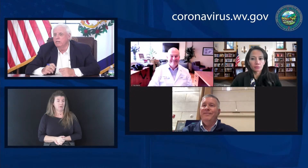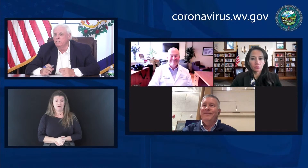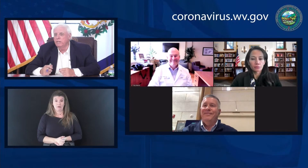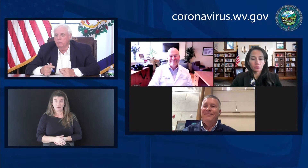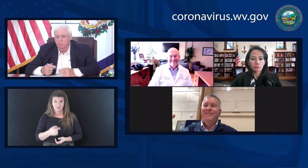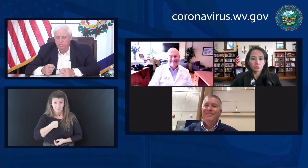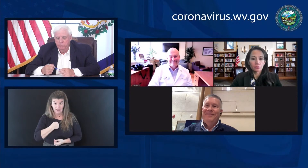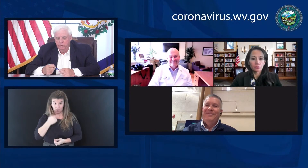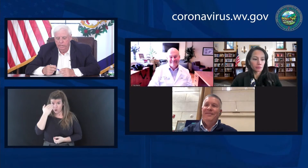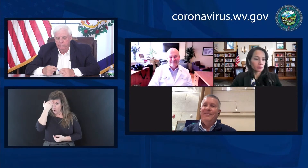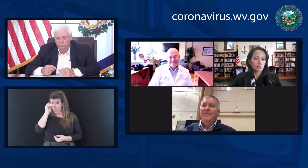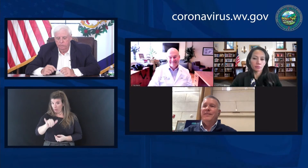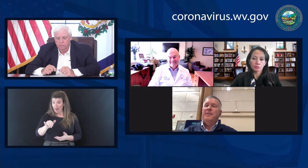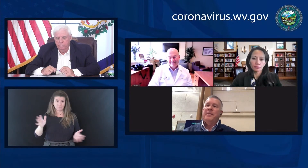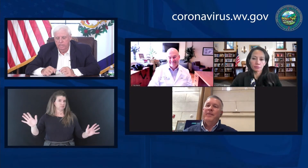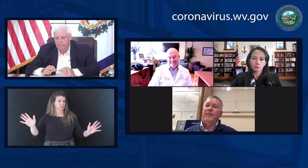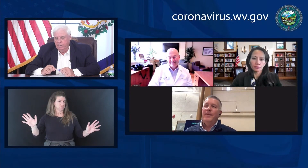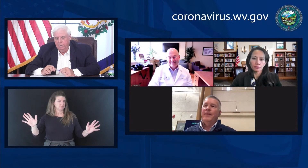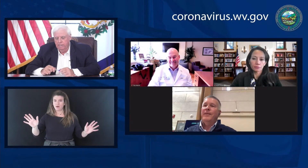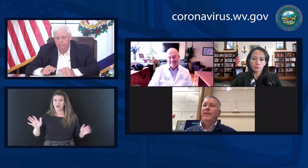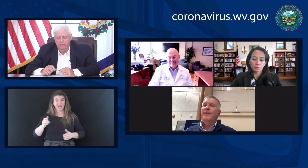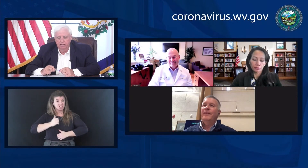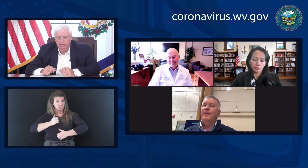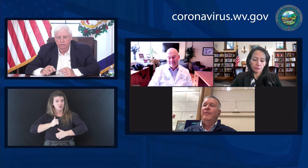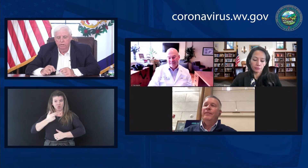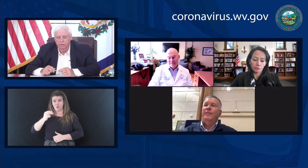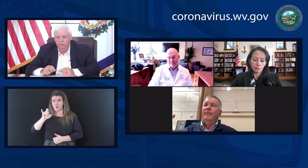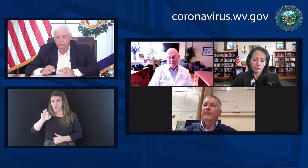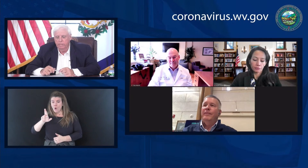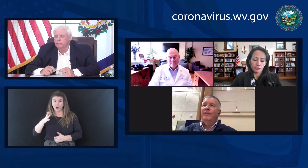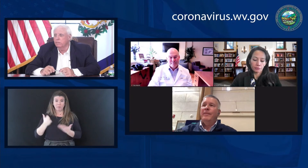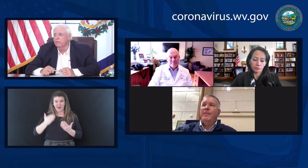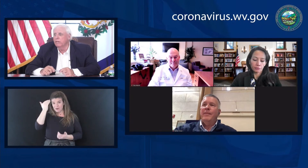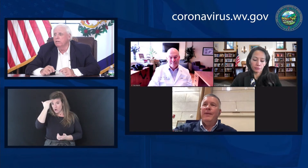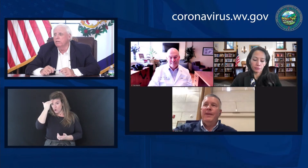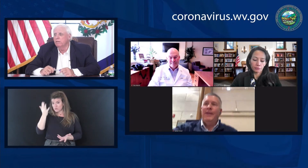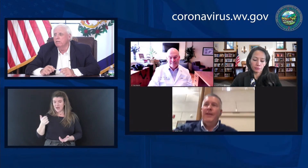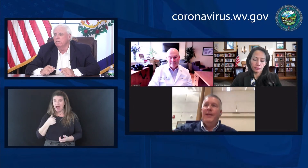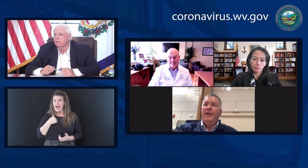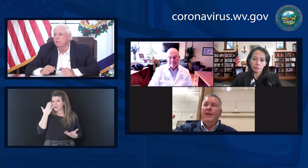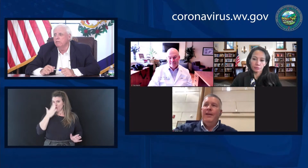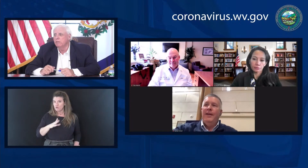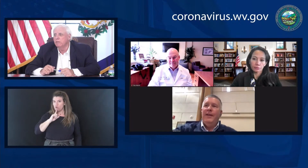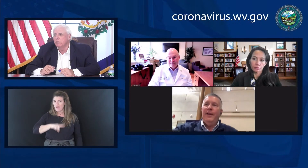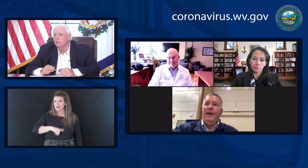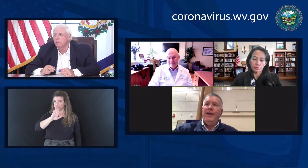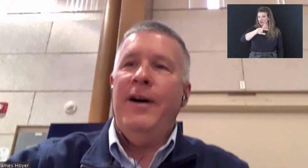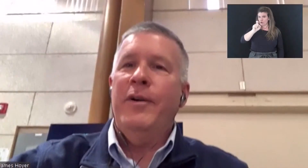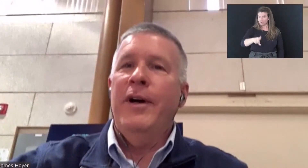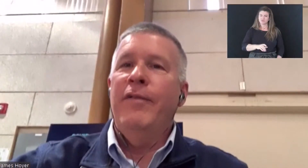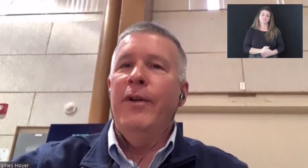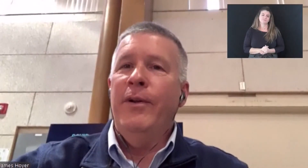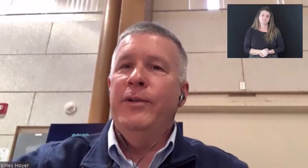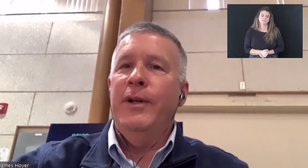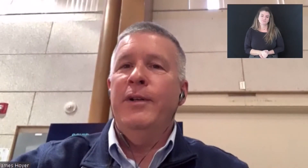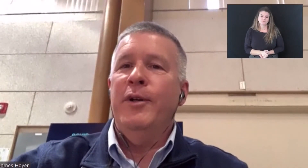head. General, maybe you can answer, or Clay. I do not know the answer to that. I'll cover the logistics